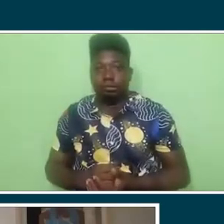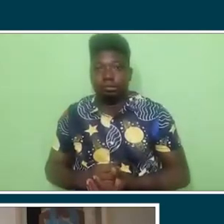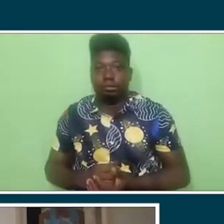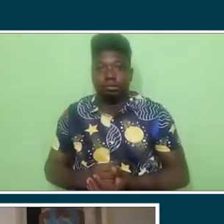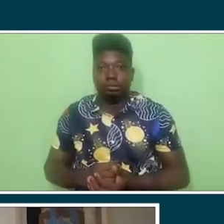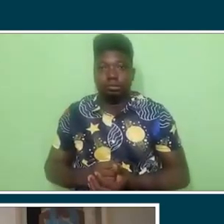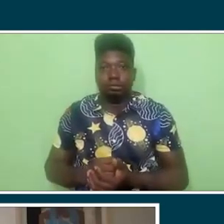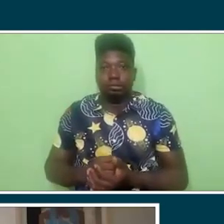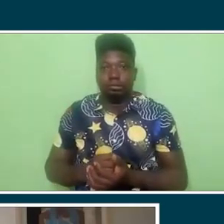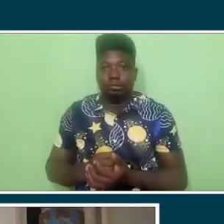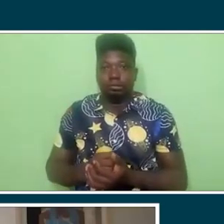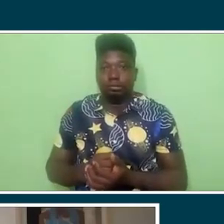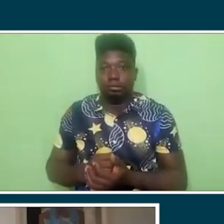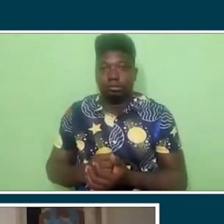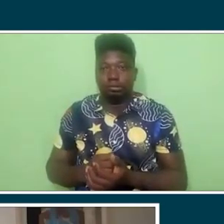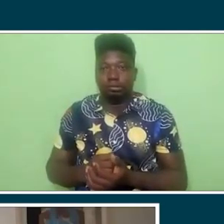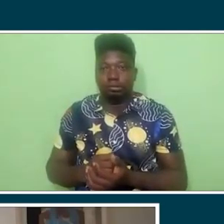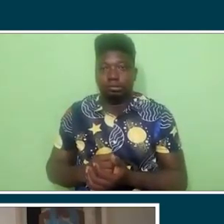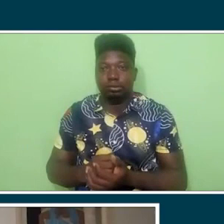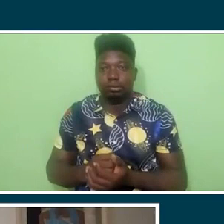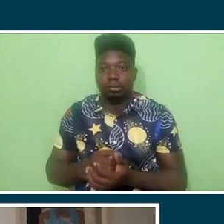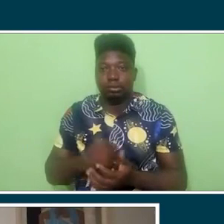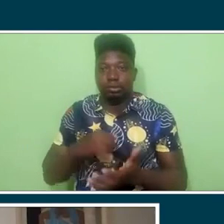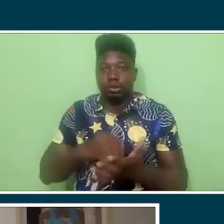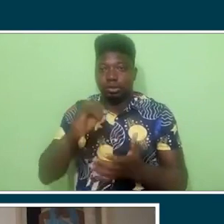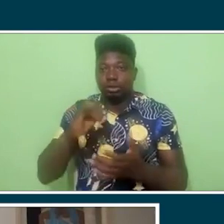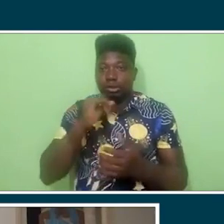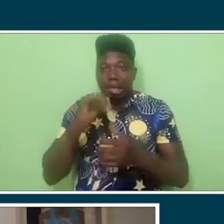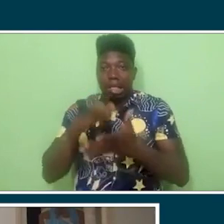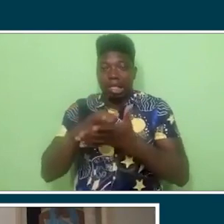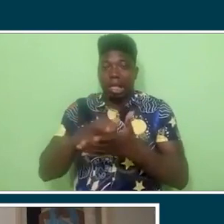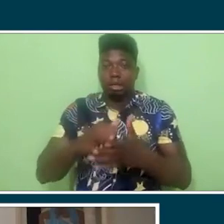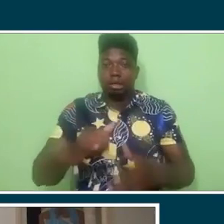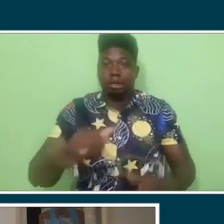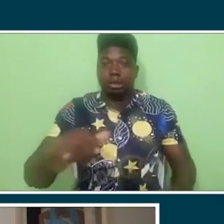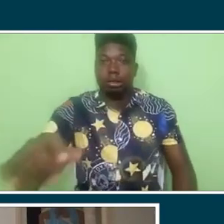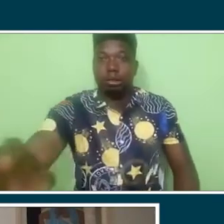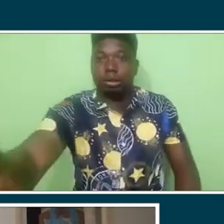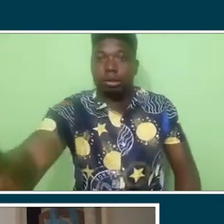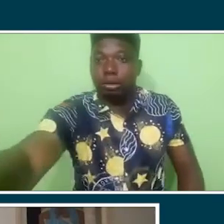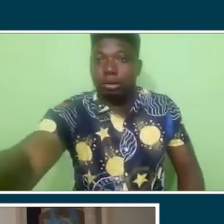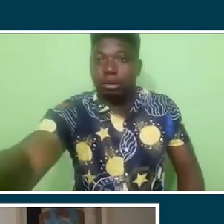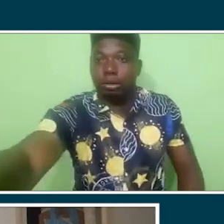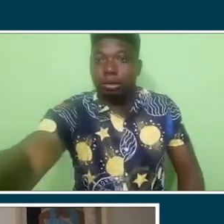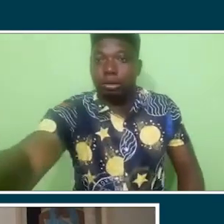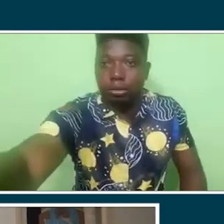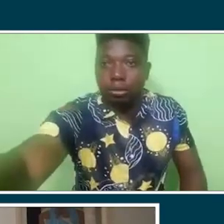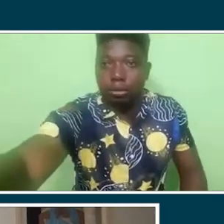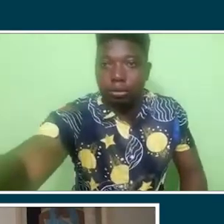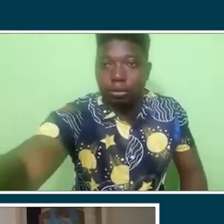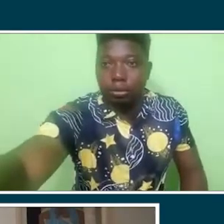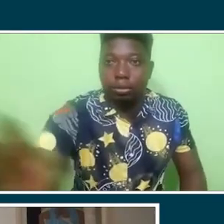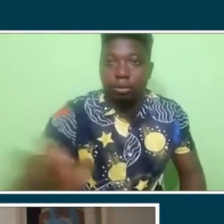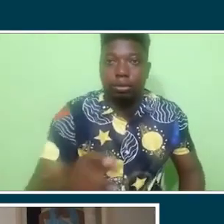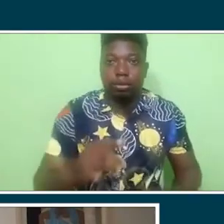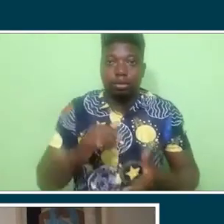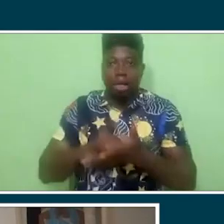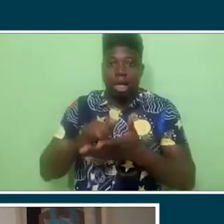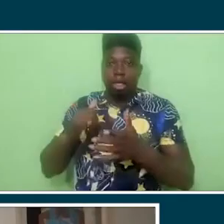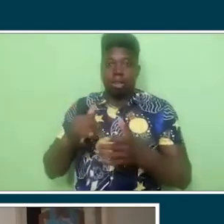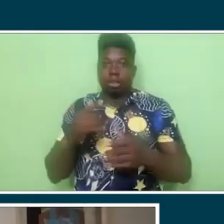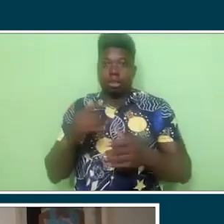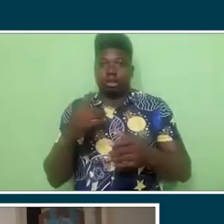not a synonym for some kind of mysterious practice that I'm like actually referring